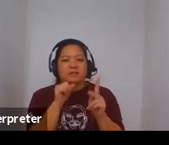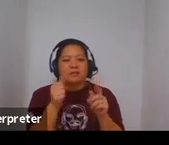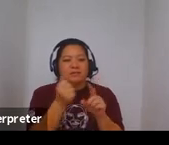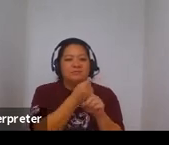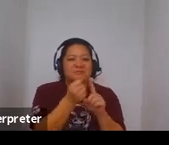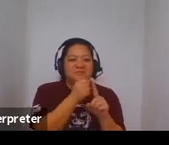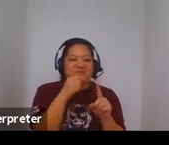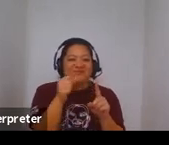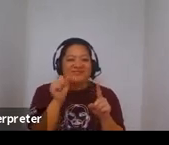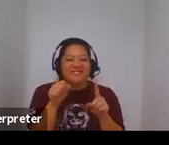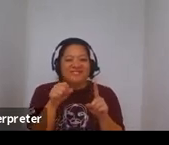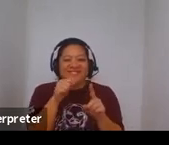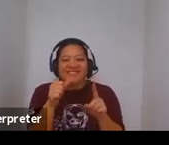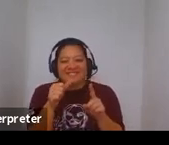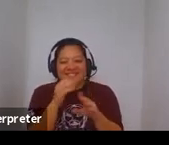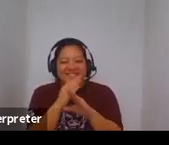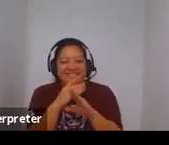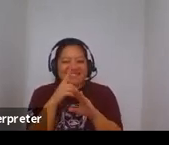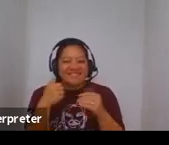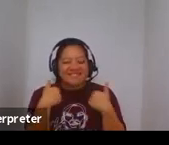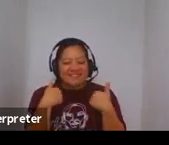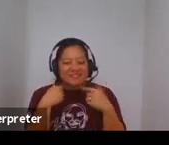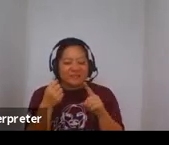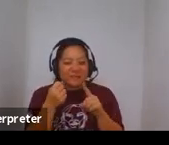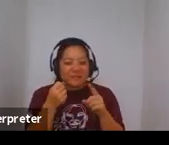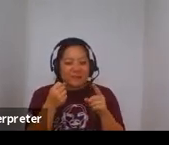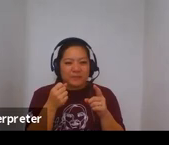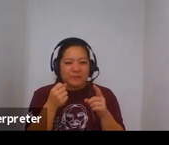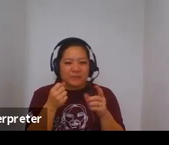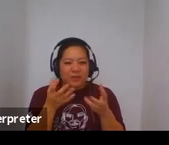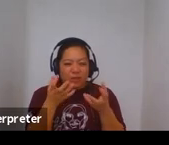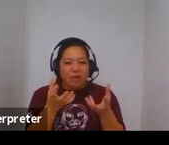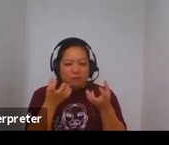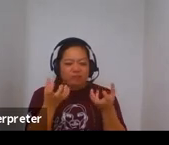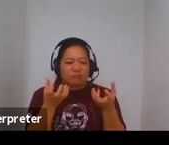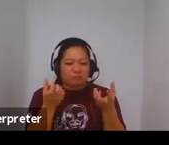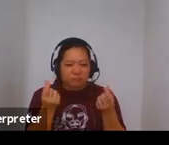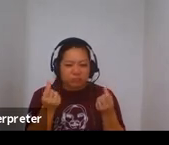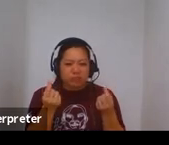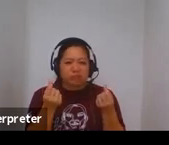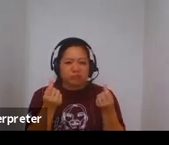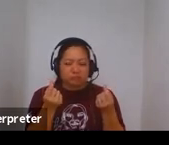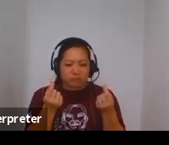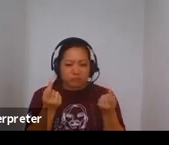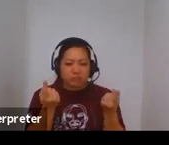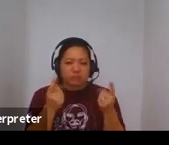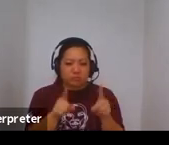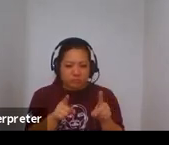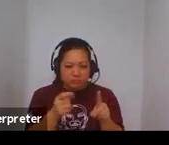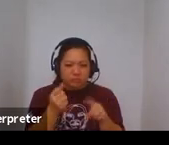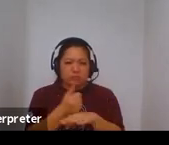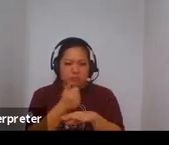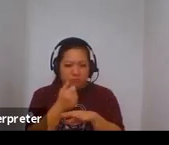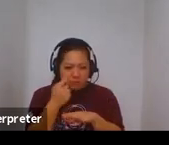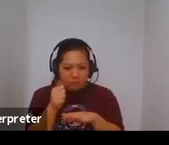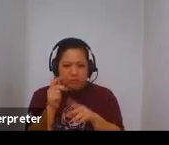if people had urges or were about to cause that kind of harm. So